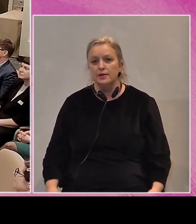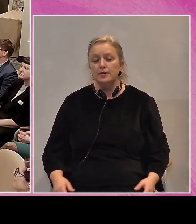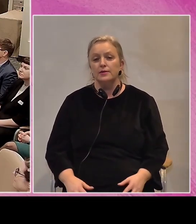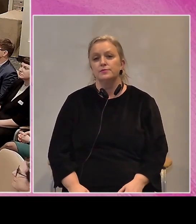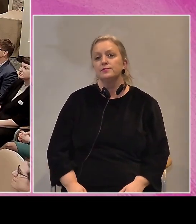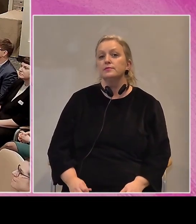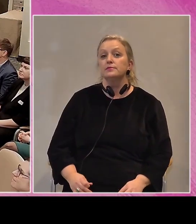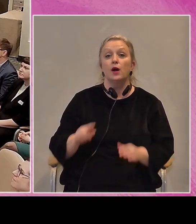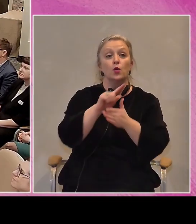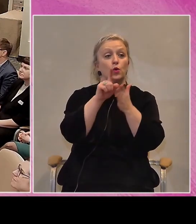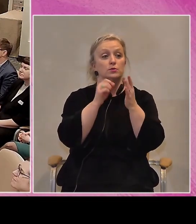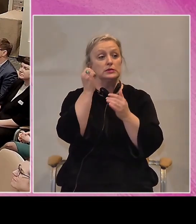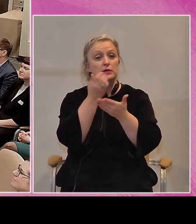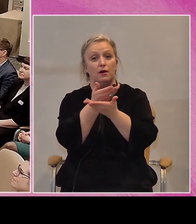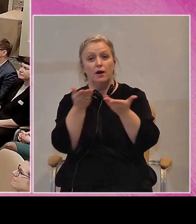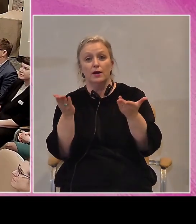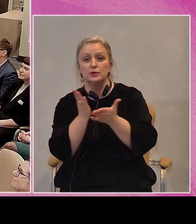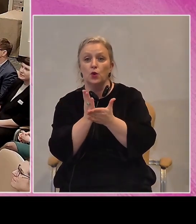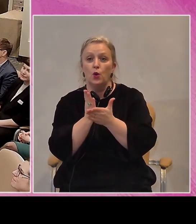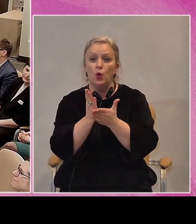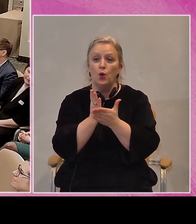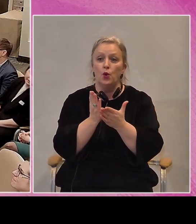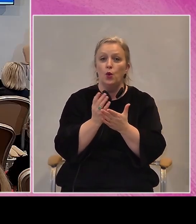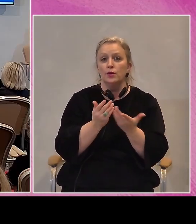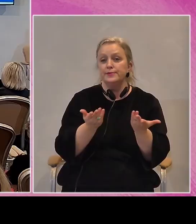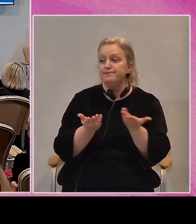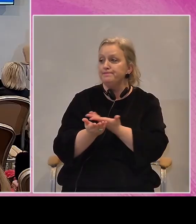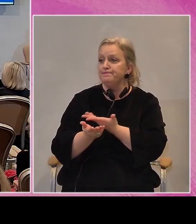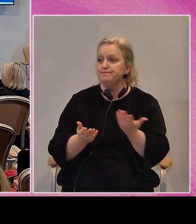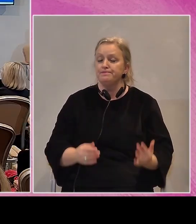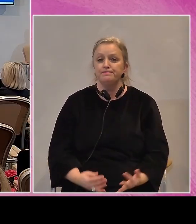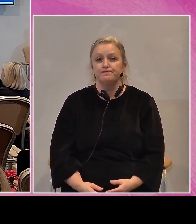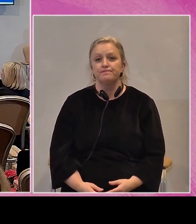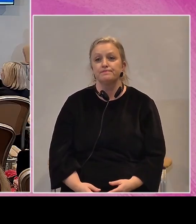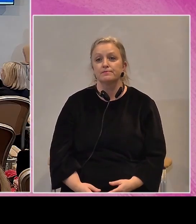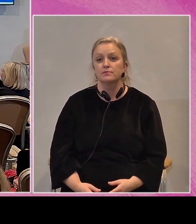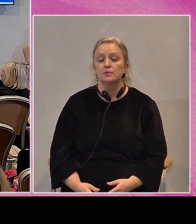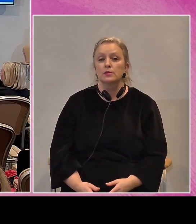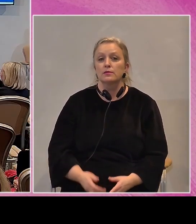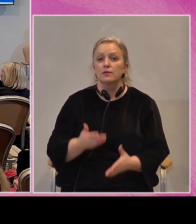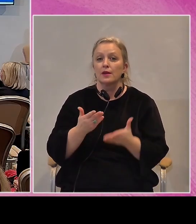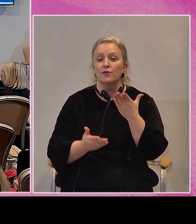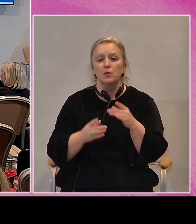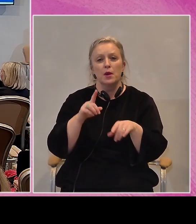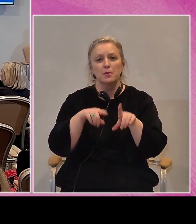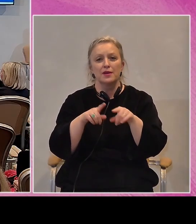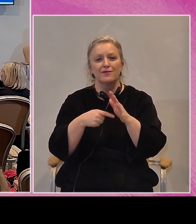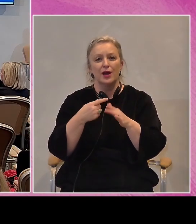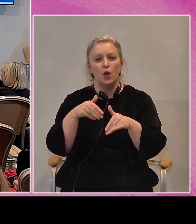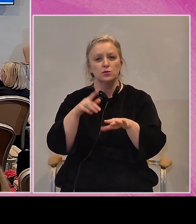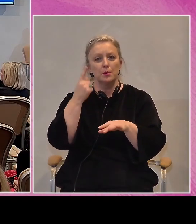On küsimusi saalist? Right. Any questions? Audience?